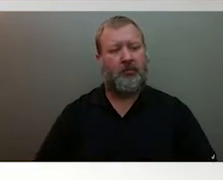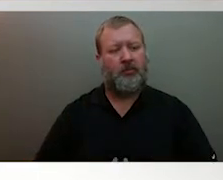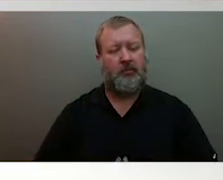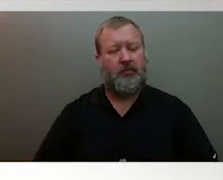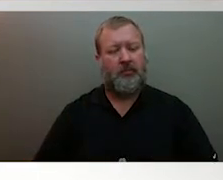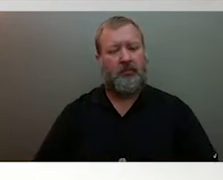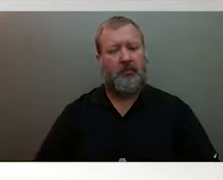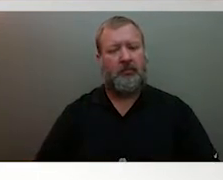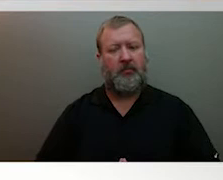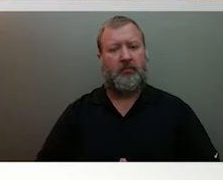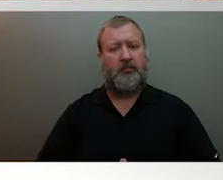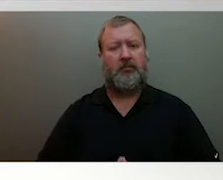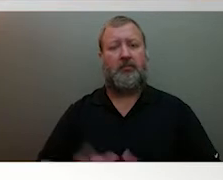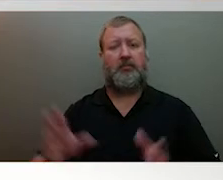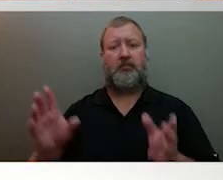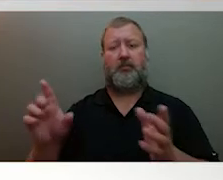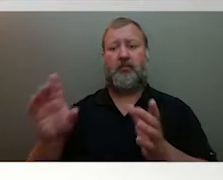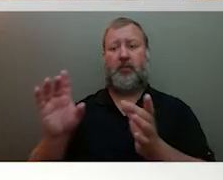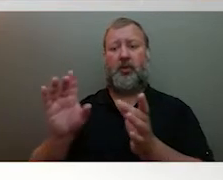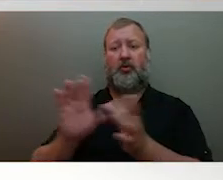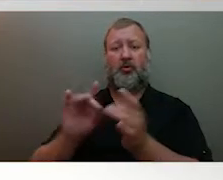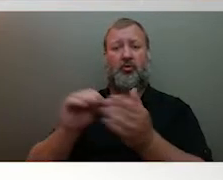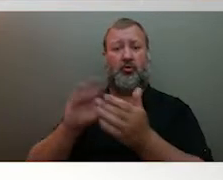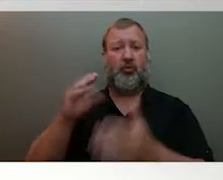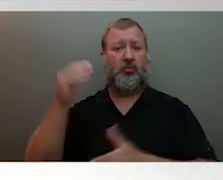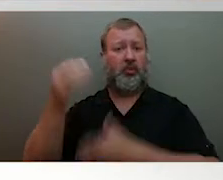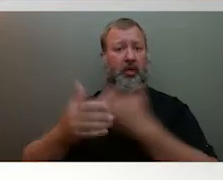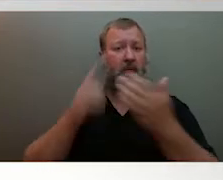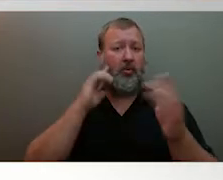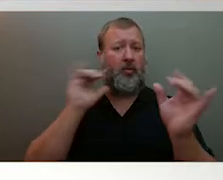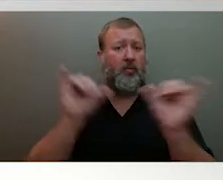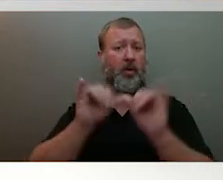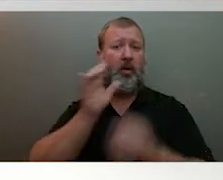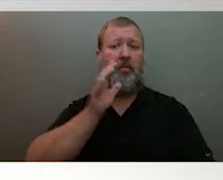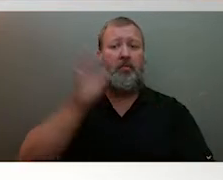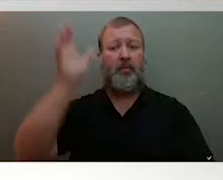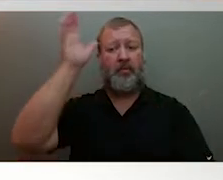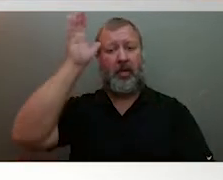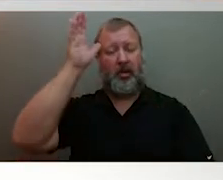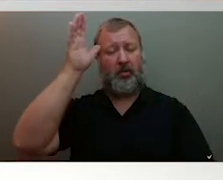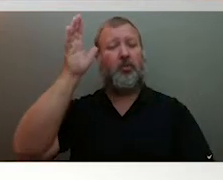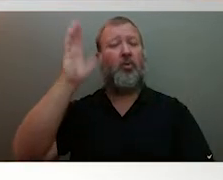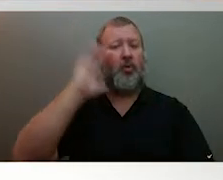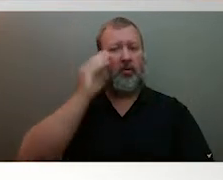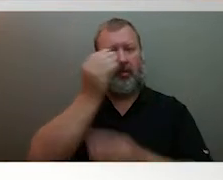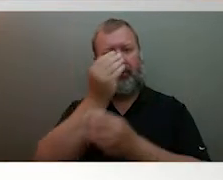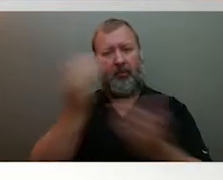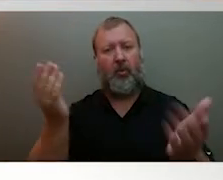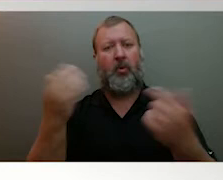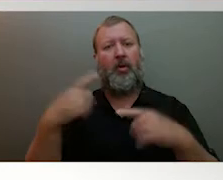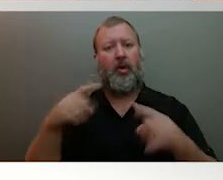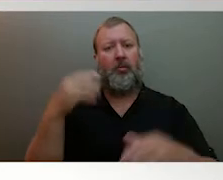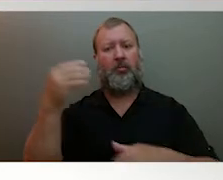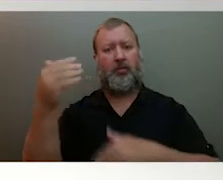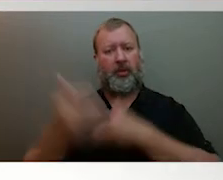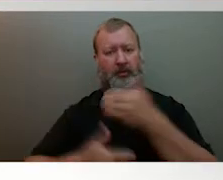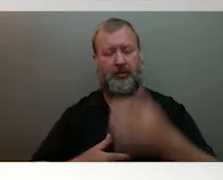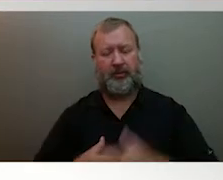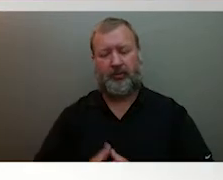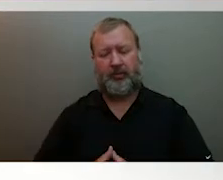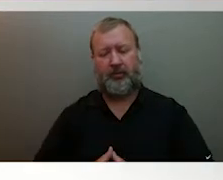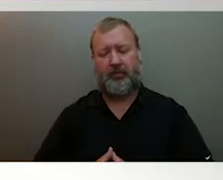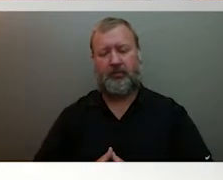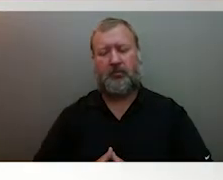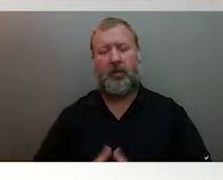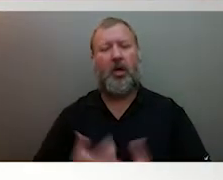A statement of how the student's progress will be measured and how the student's parent or guardian will be informed of the process.